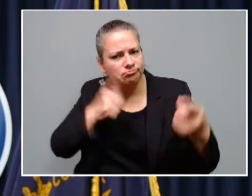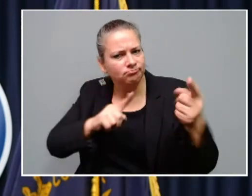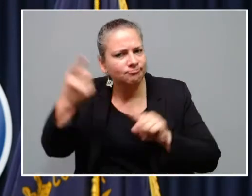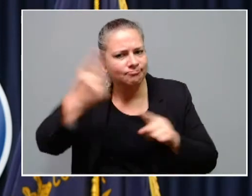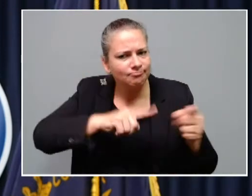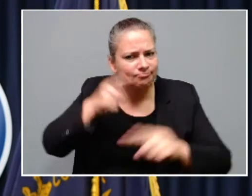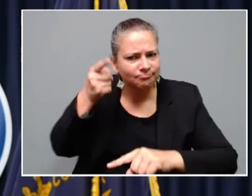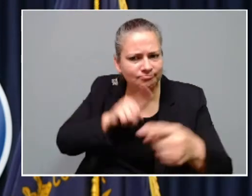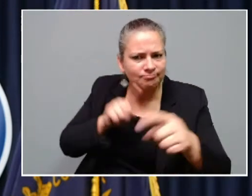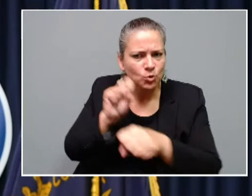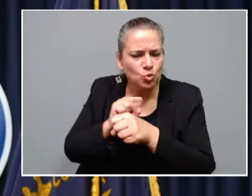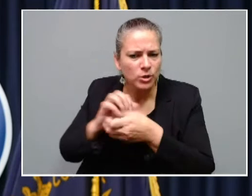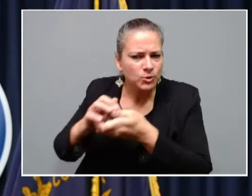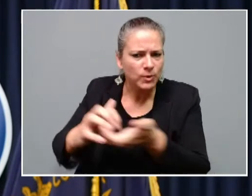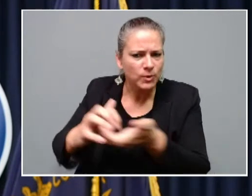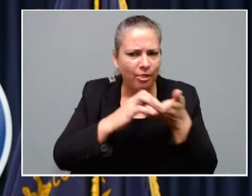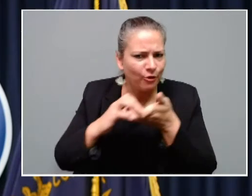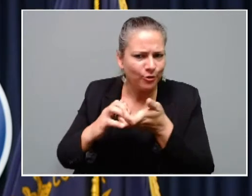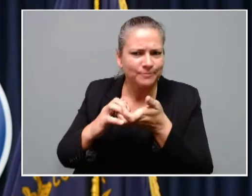Let's see.